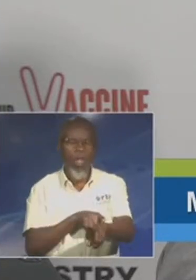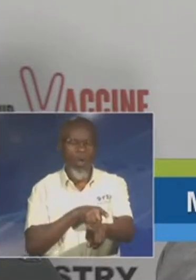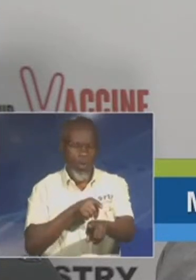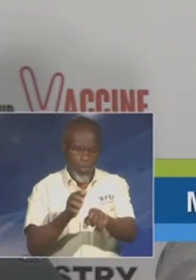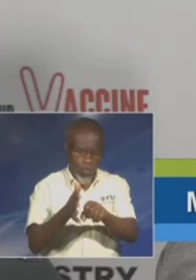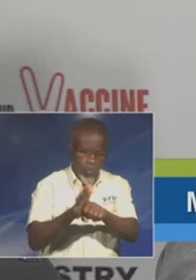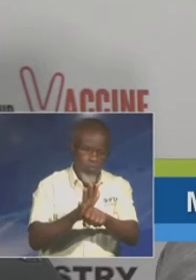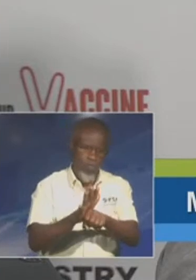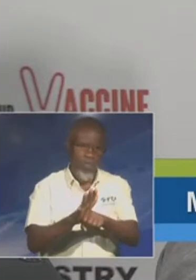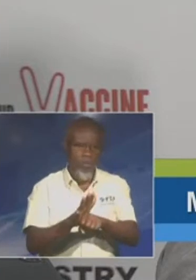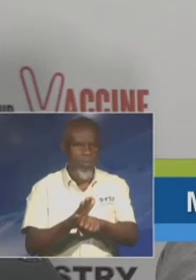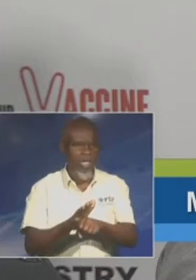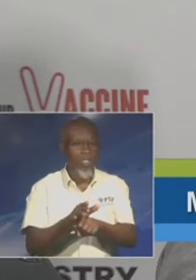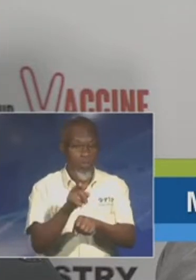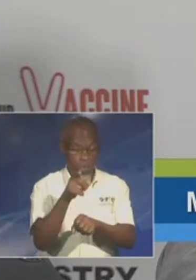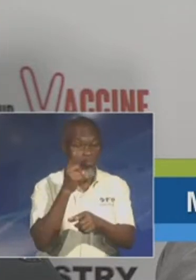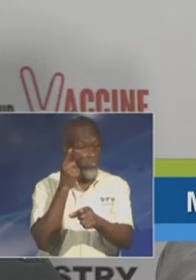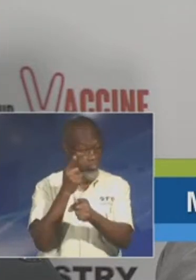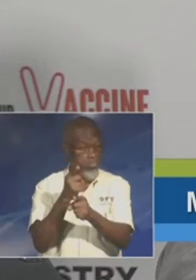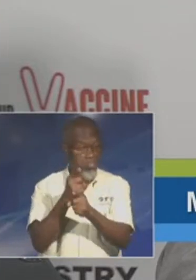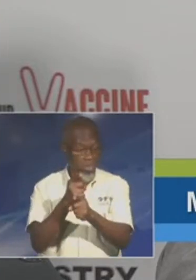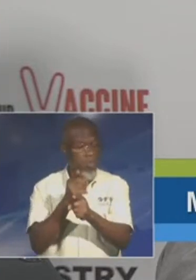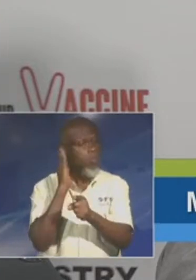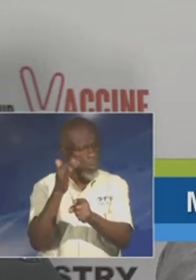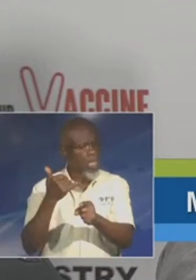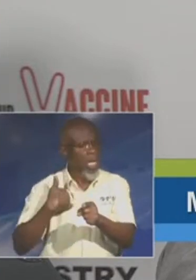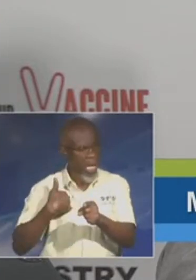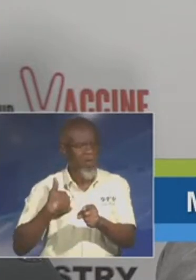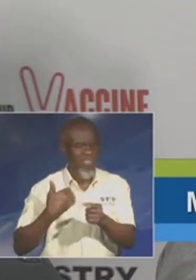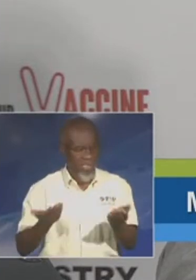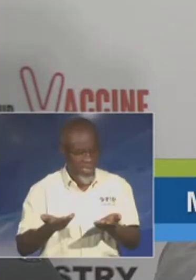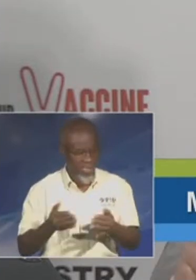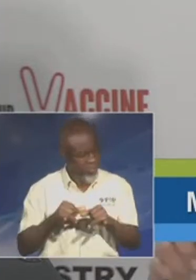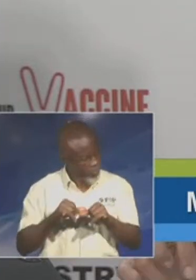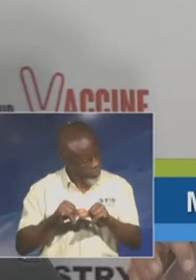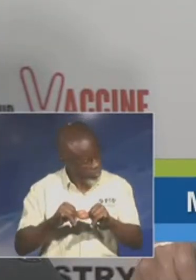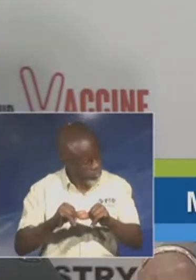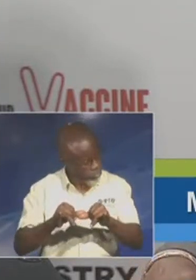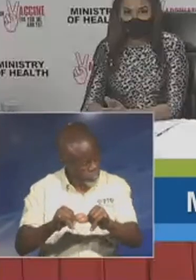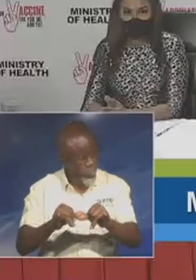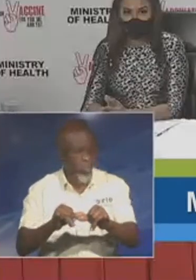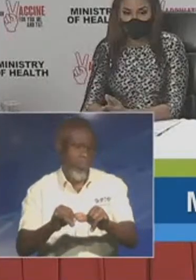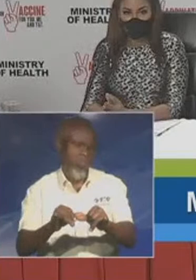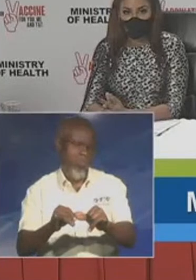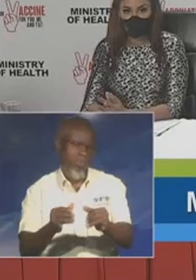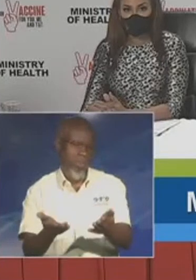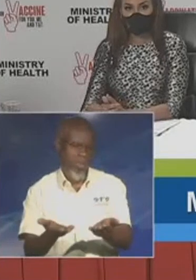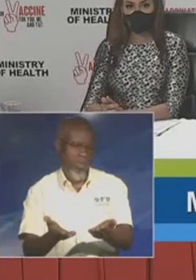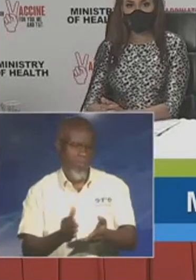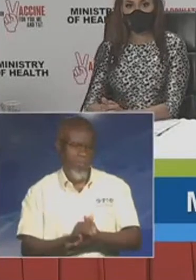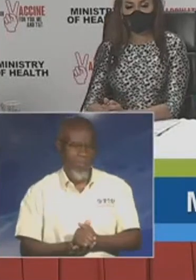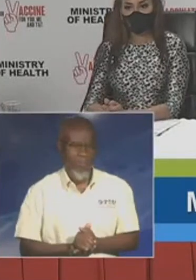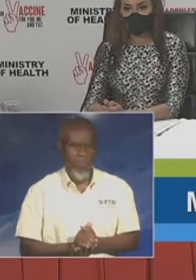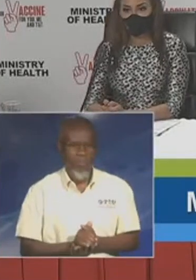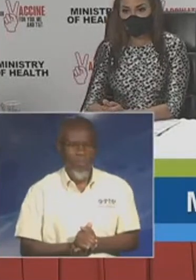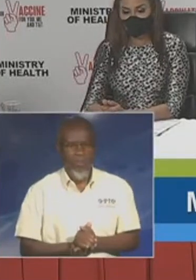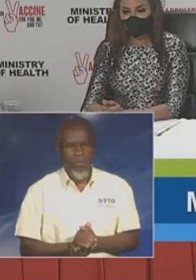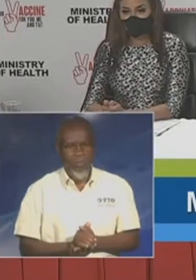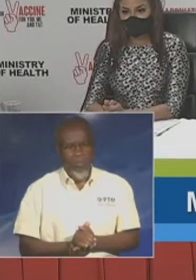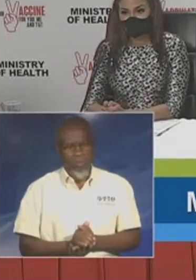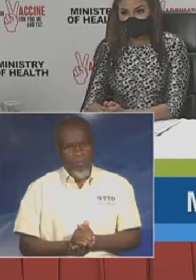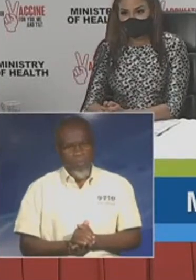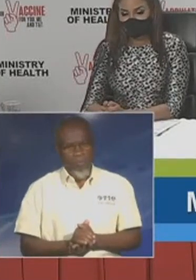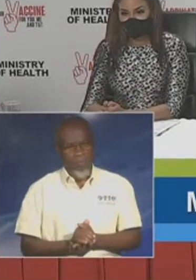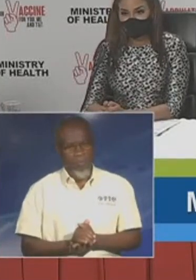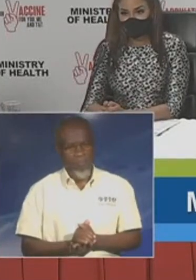to be here to stay for the medium term, and we have to treat with it. Thank you very much, Rashad. Thanks again for your question, Rashad. And with that, we go